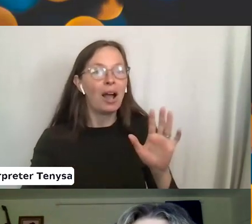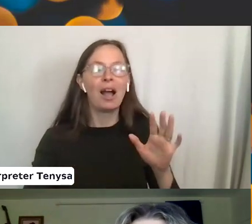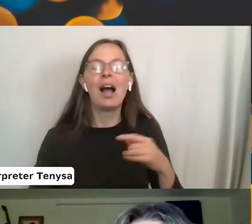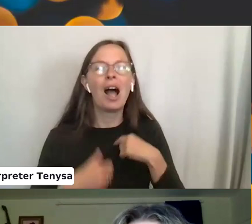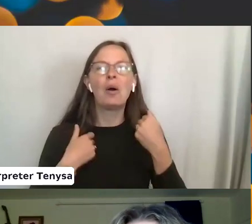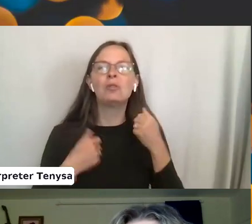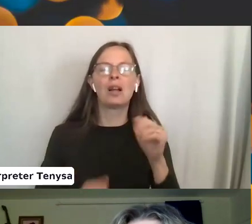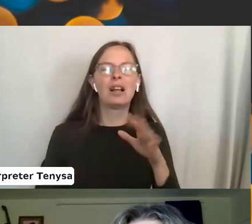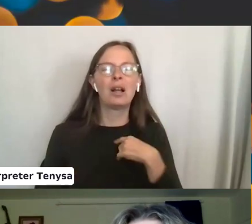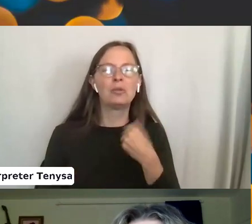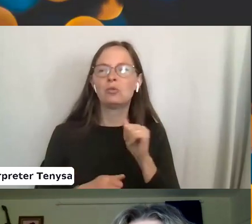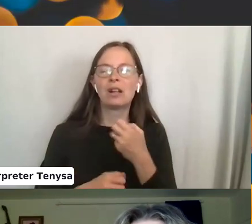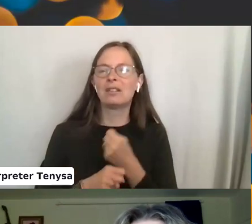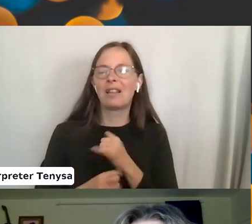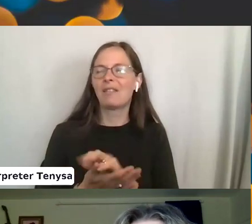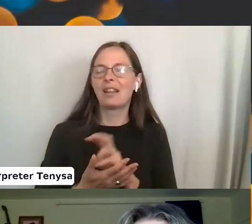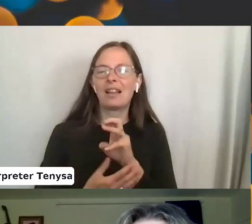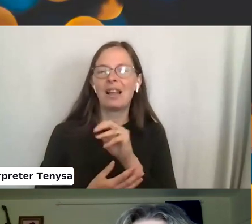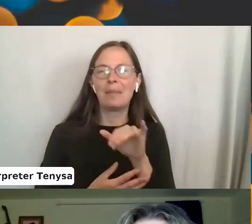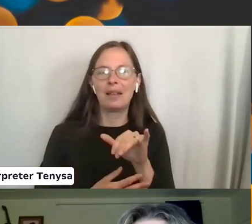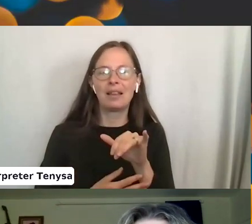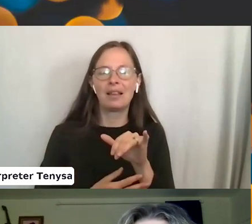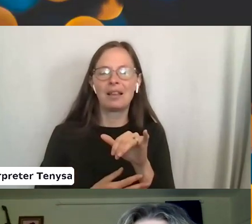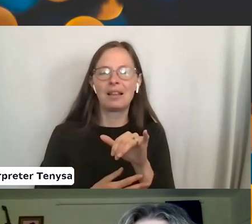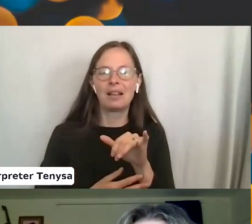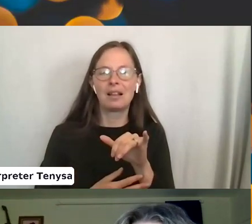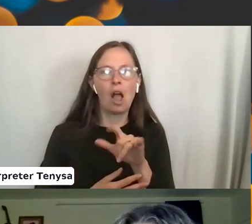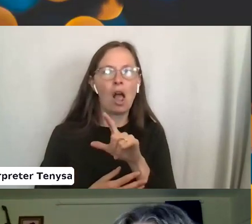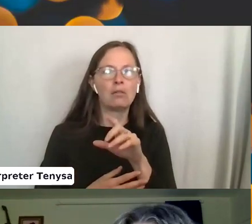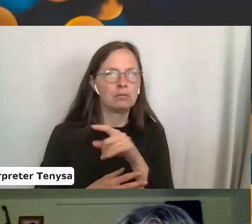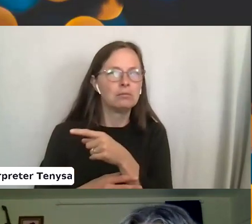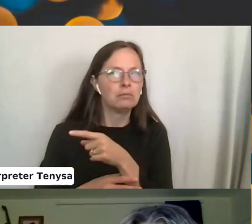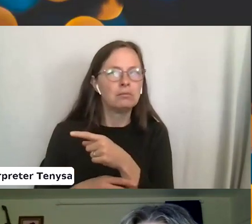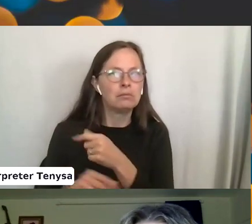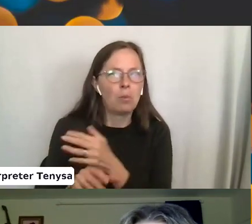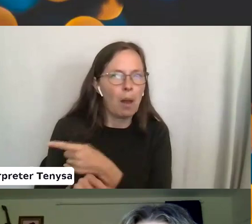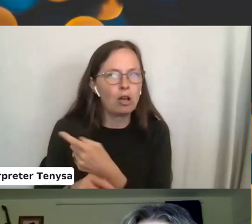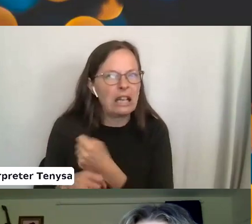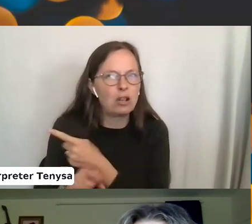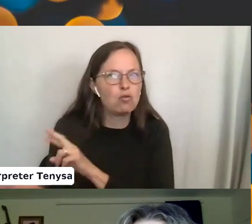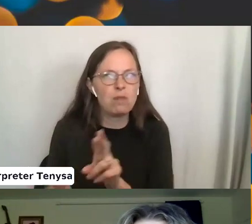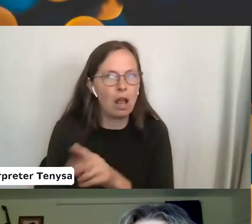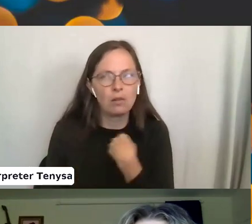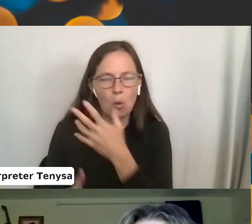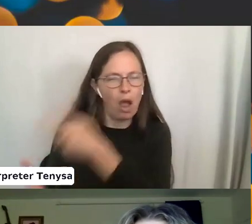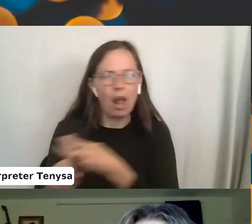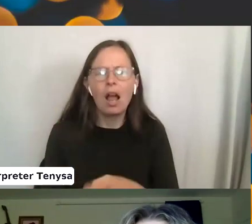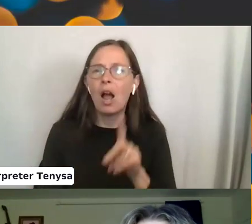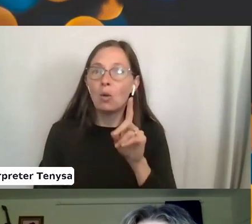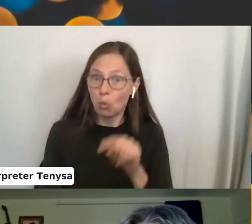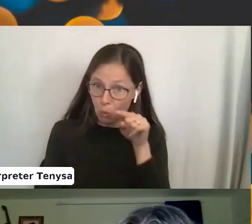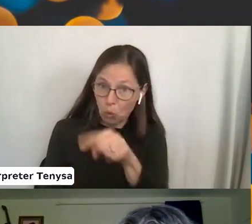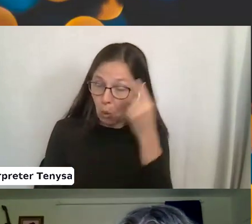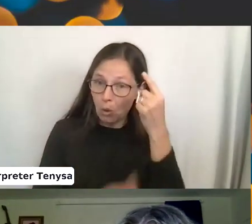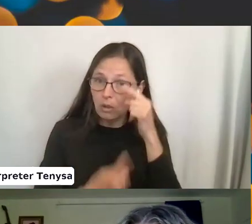I'm like, fucking Emmy's just load her on deck because we are bringing this one in here. Do you consider